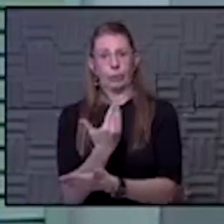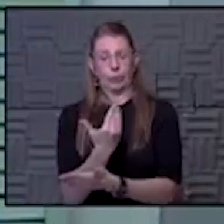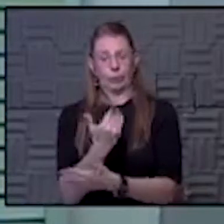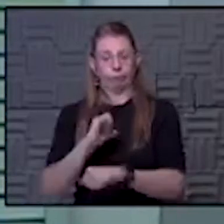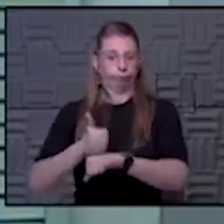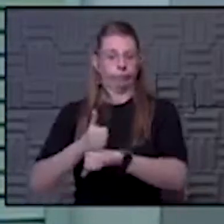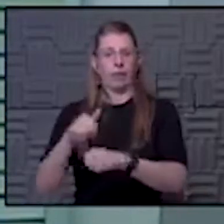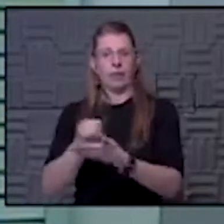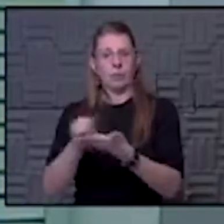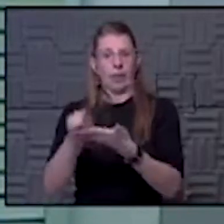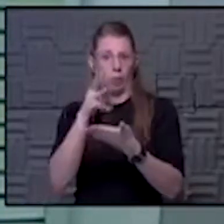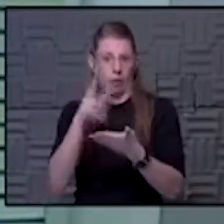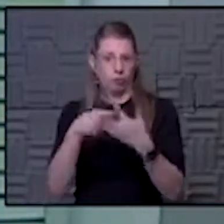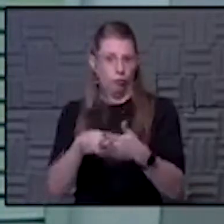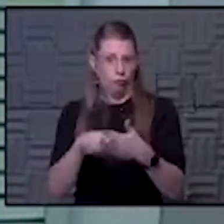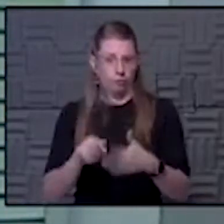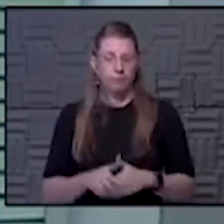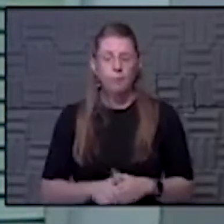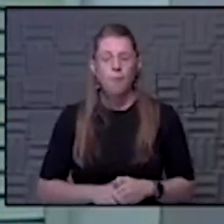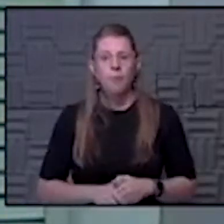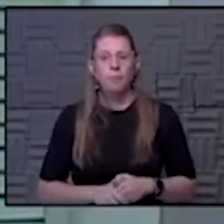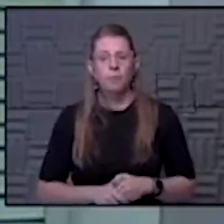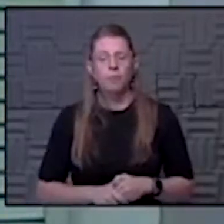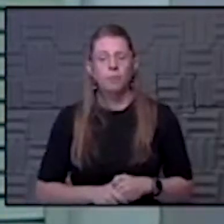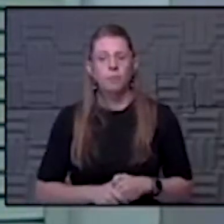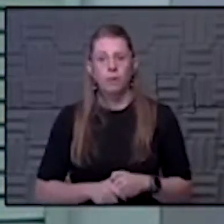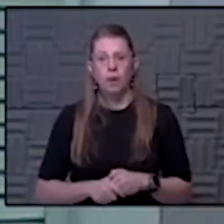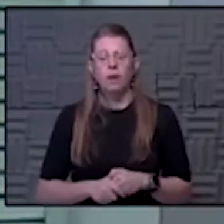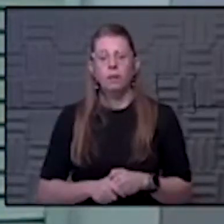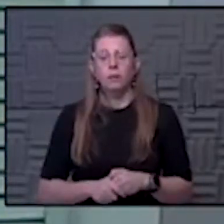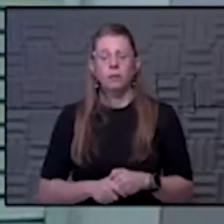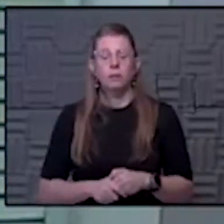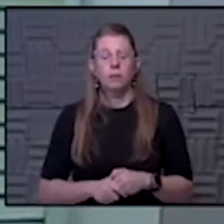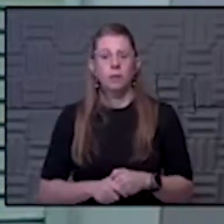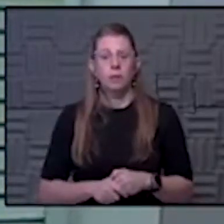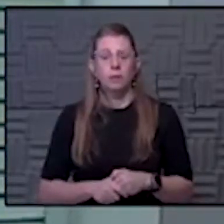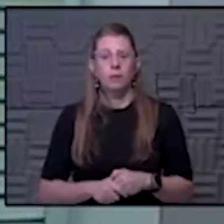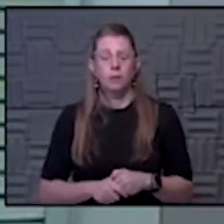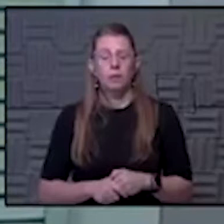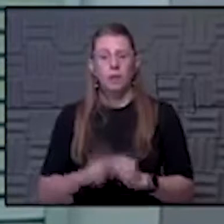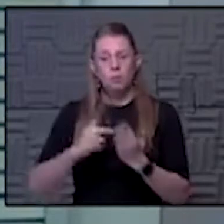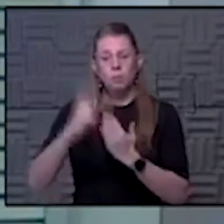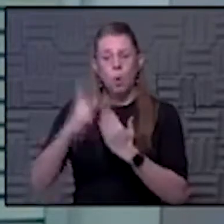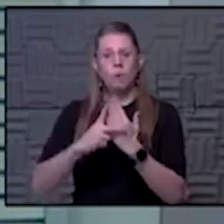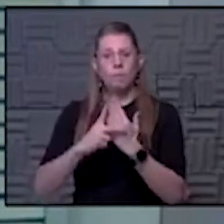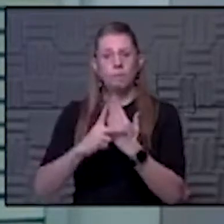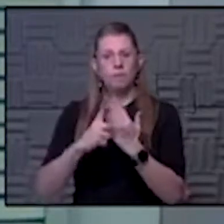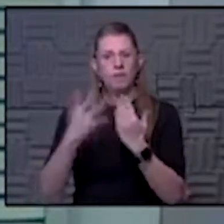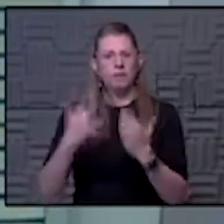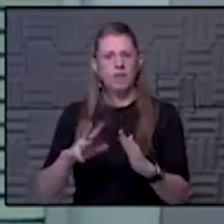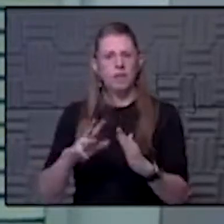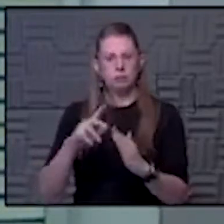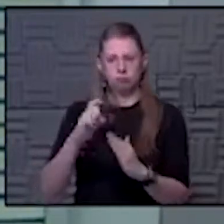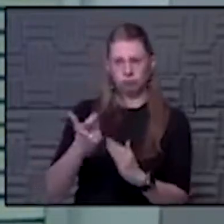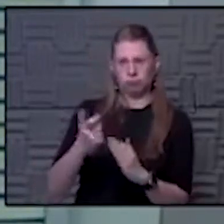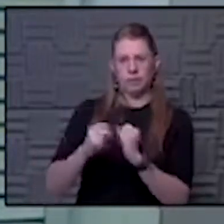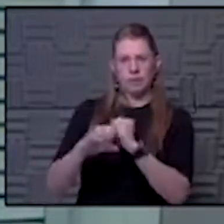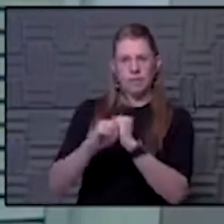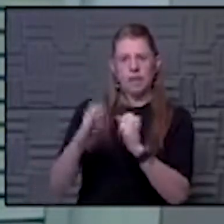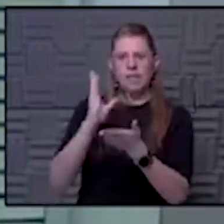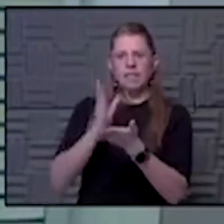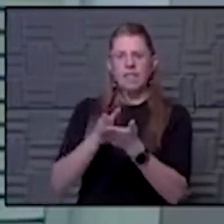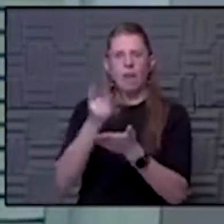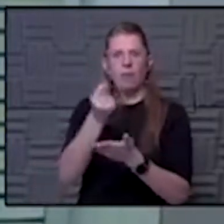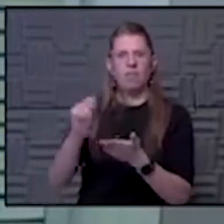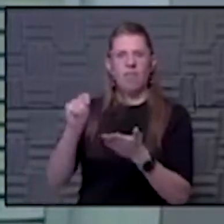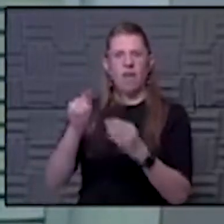week. And additionally, there'll be the program you've probably seen advertised, the Stop the Spread